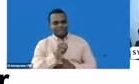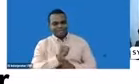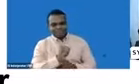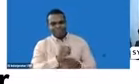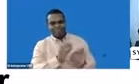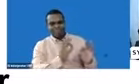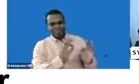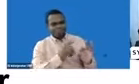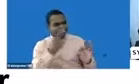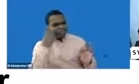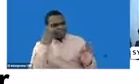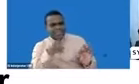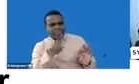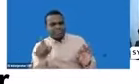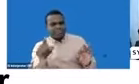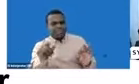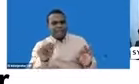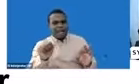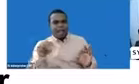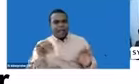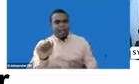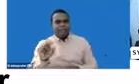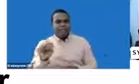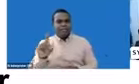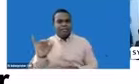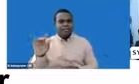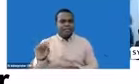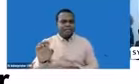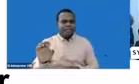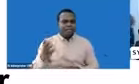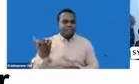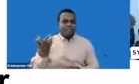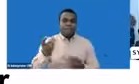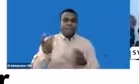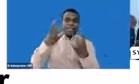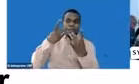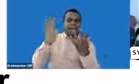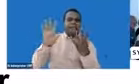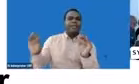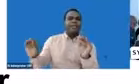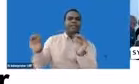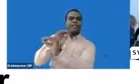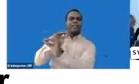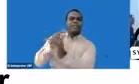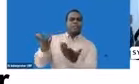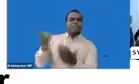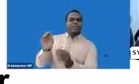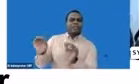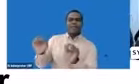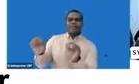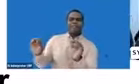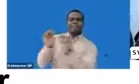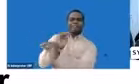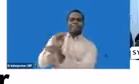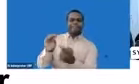I don't know exactly if it would